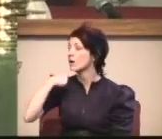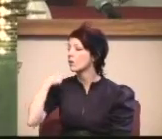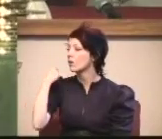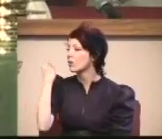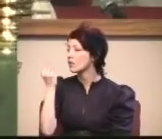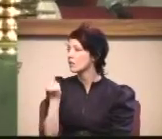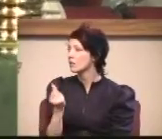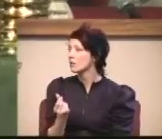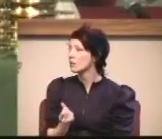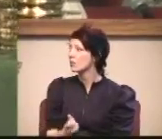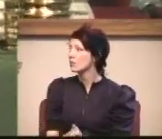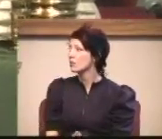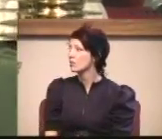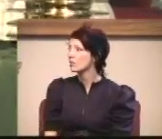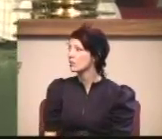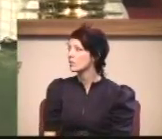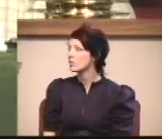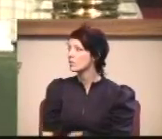beautiful.